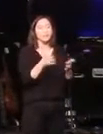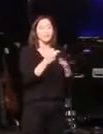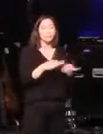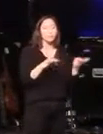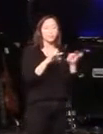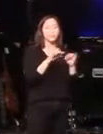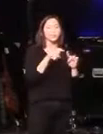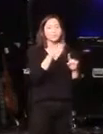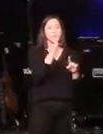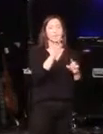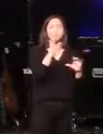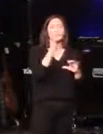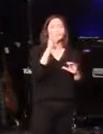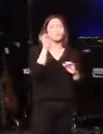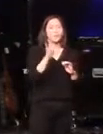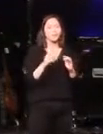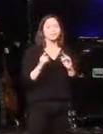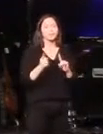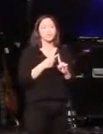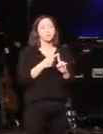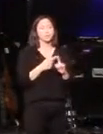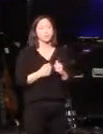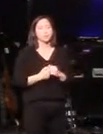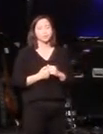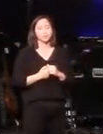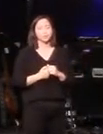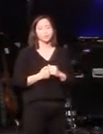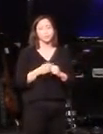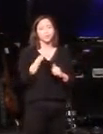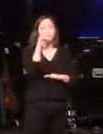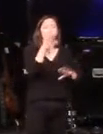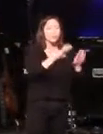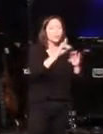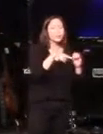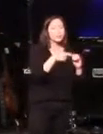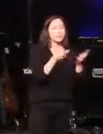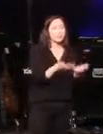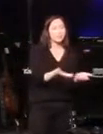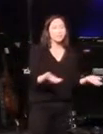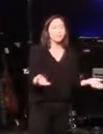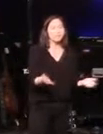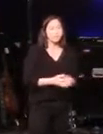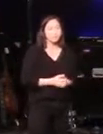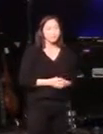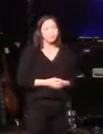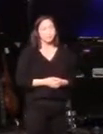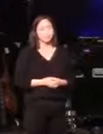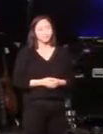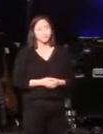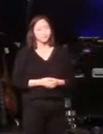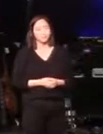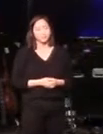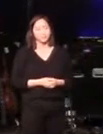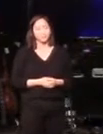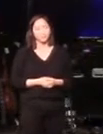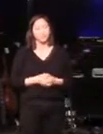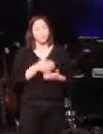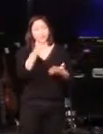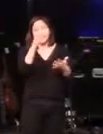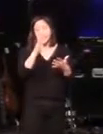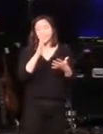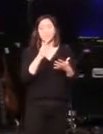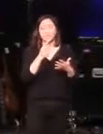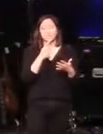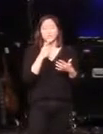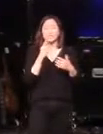phenomenal things. And I just want you to, by the way, this is one of the things that God says, test me in this. Try